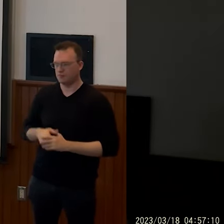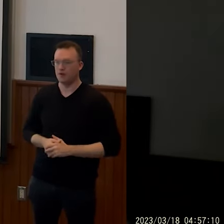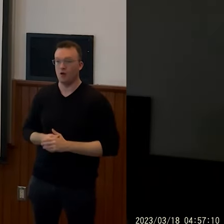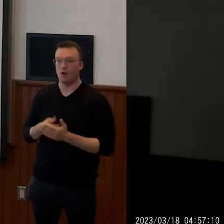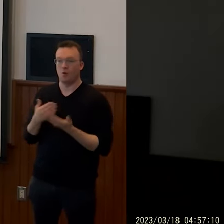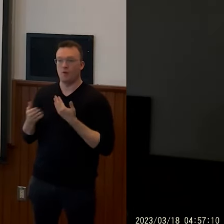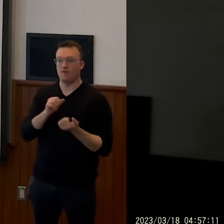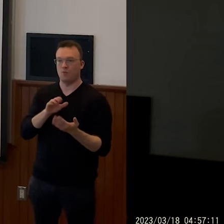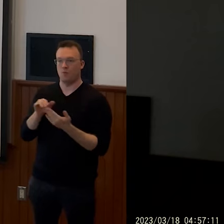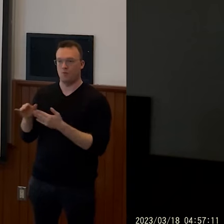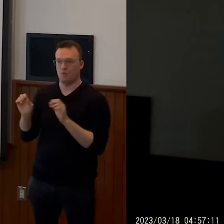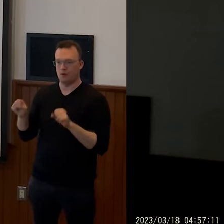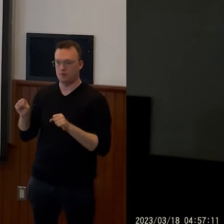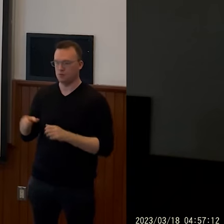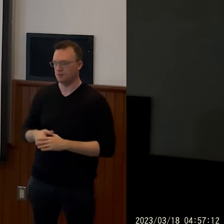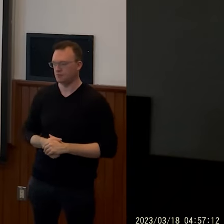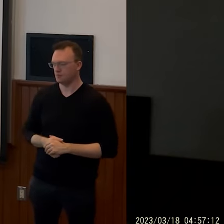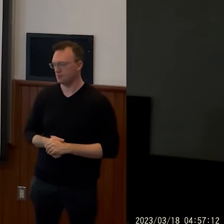possible.